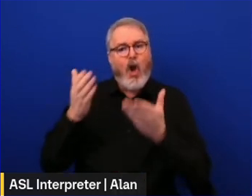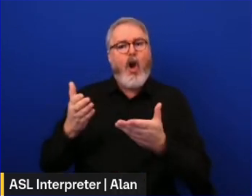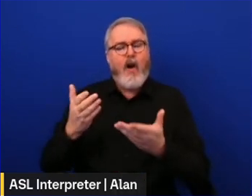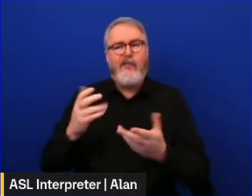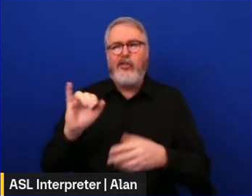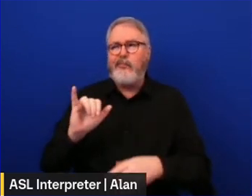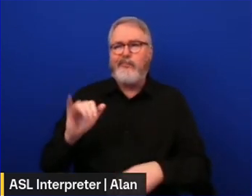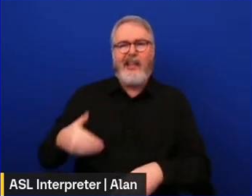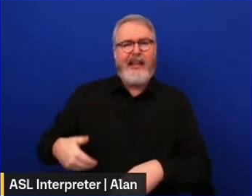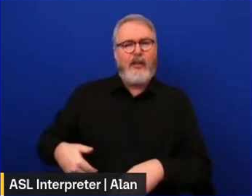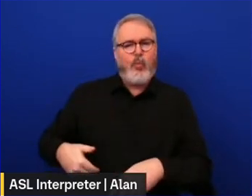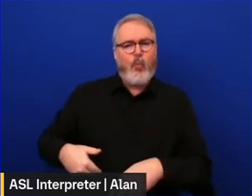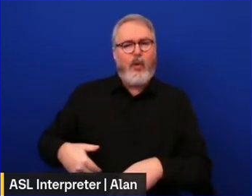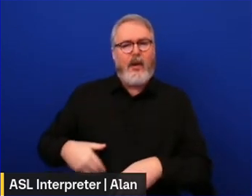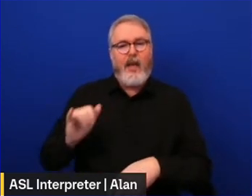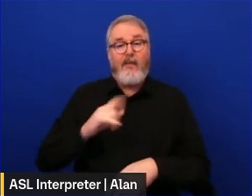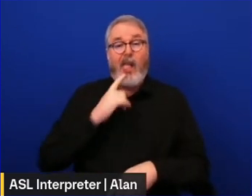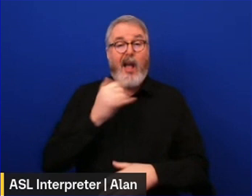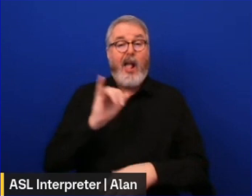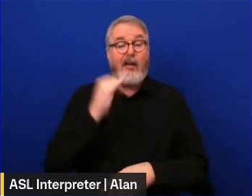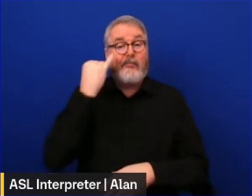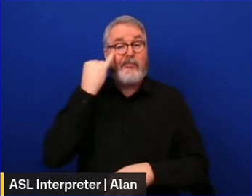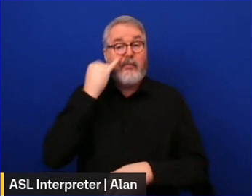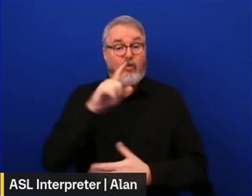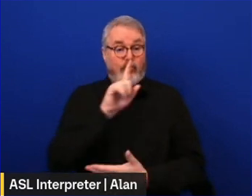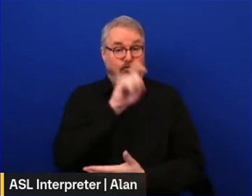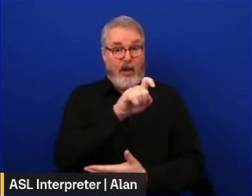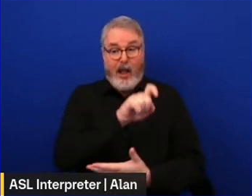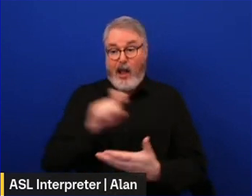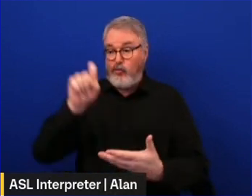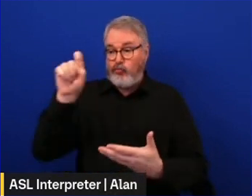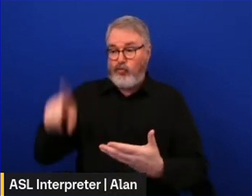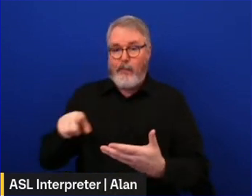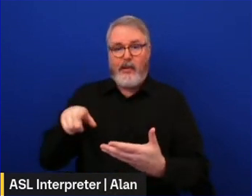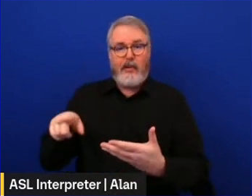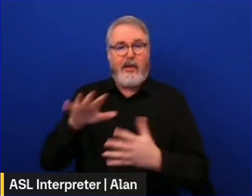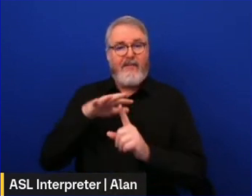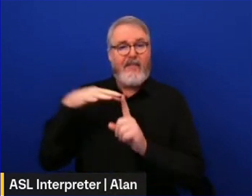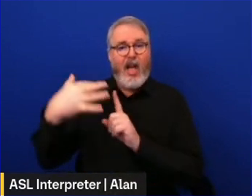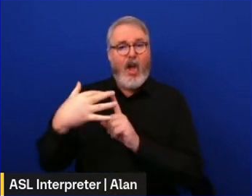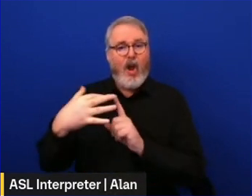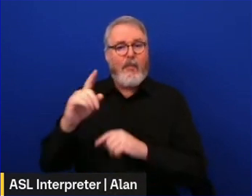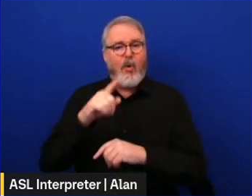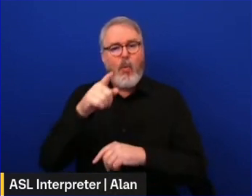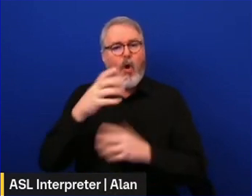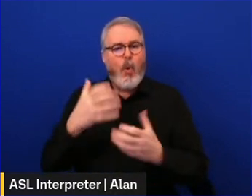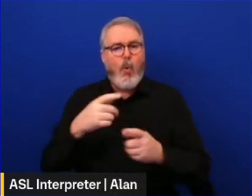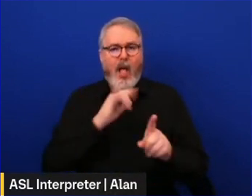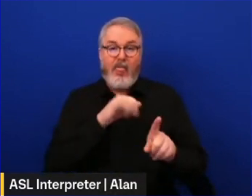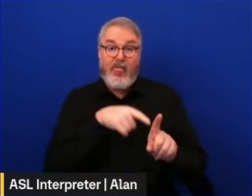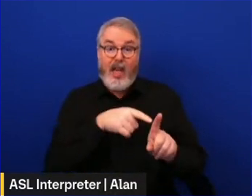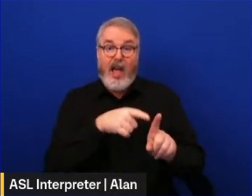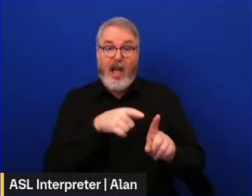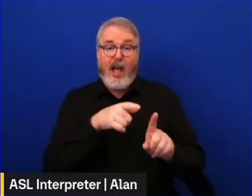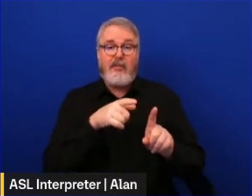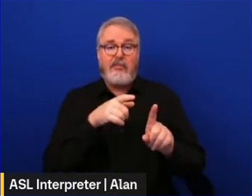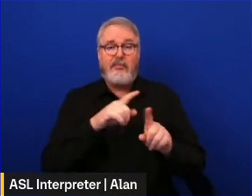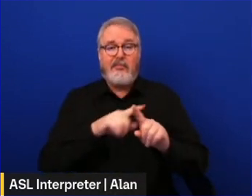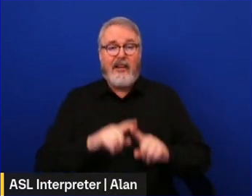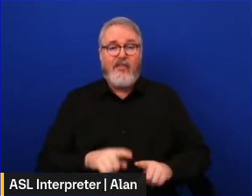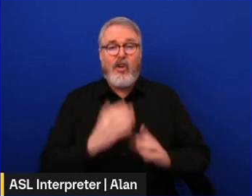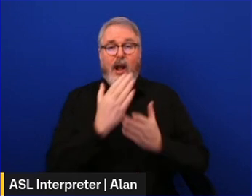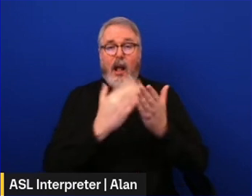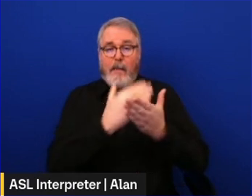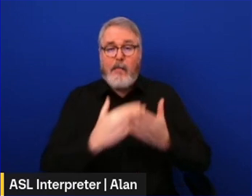example, drag and drop environment where user can design and configure infrastructure components in a matter